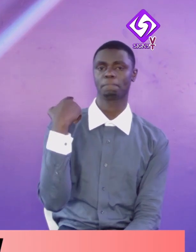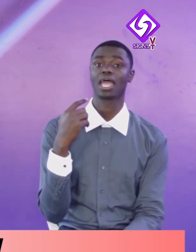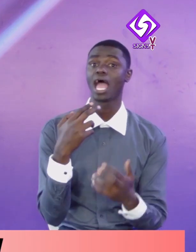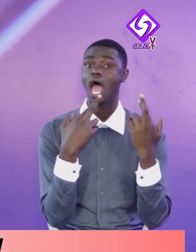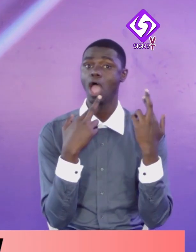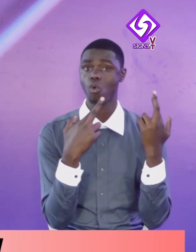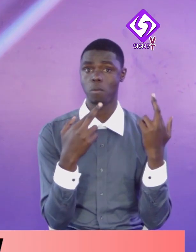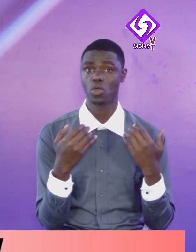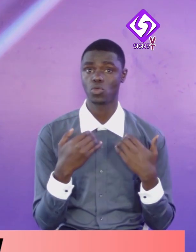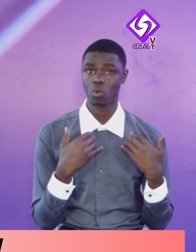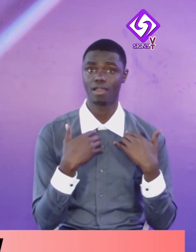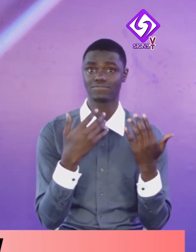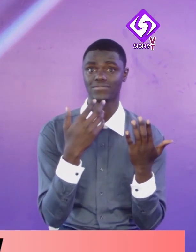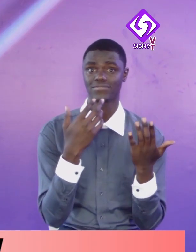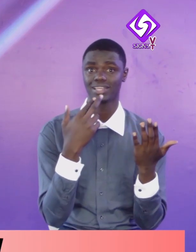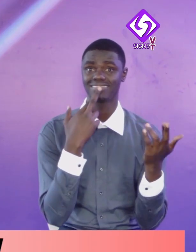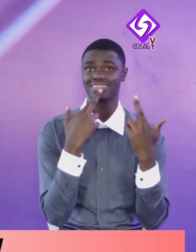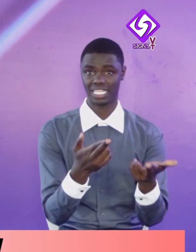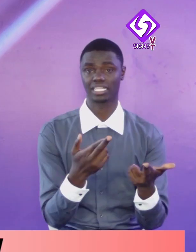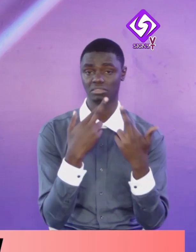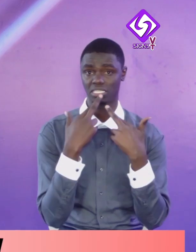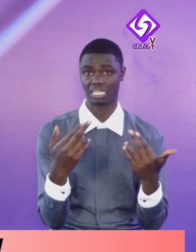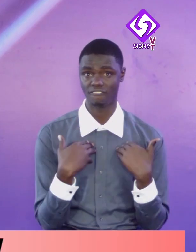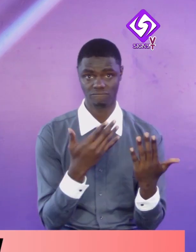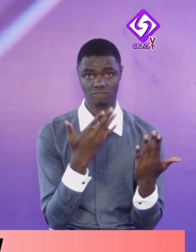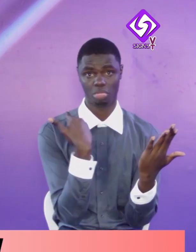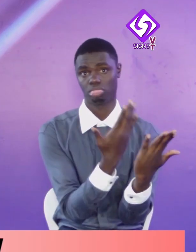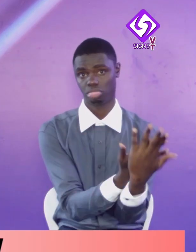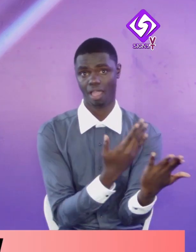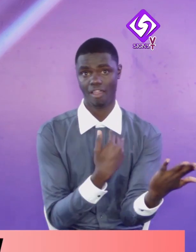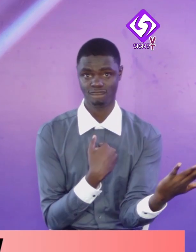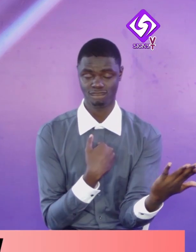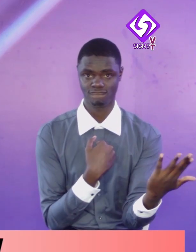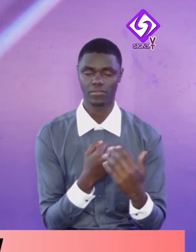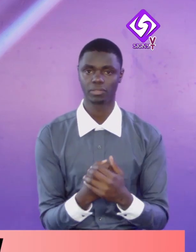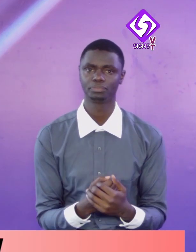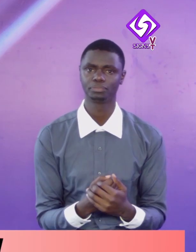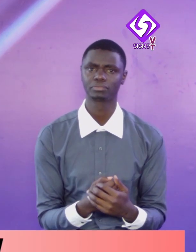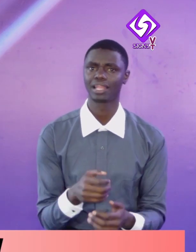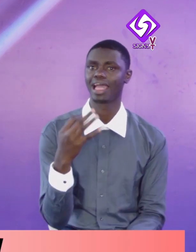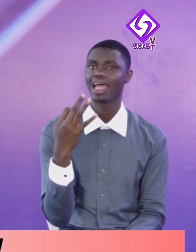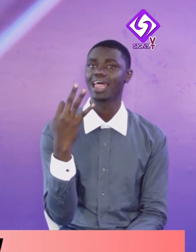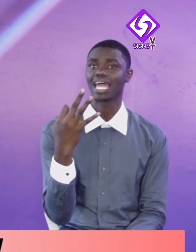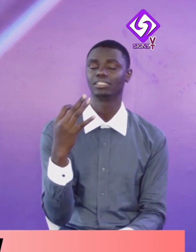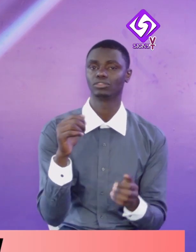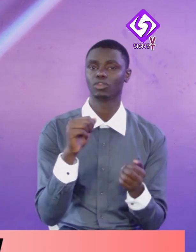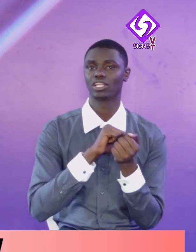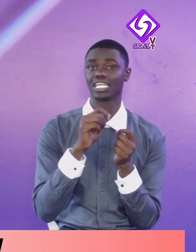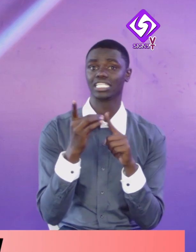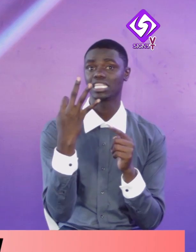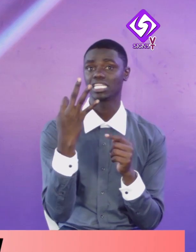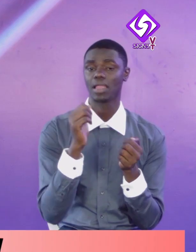you have the results. Yeah, I have the result with me here. Starting from third was on Friday. Yeah.